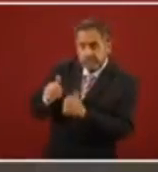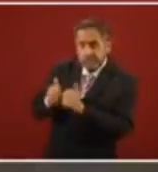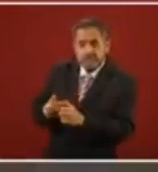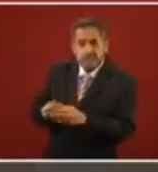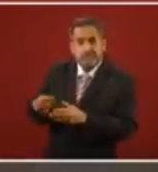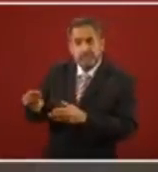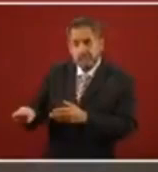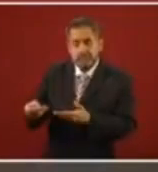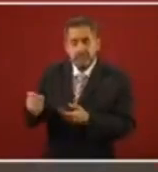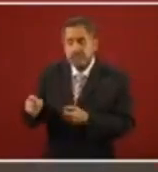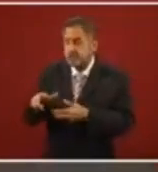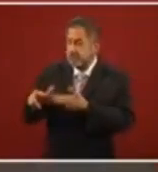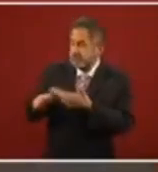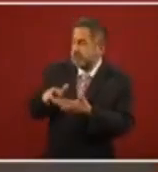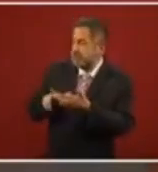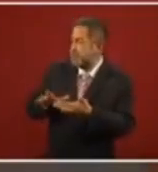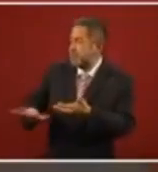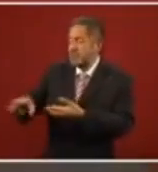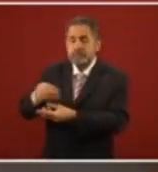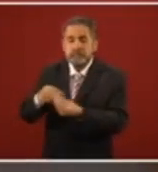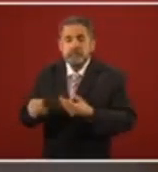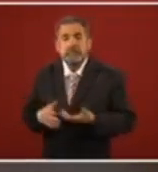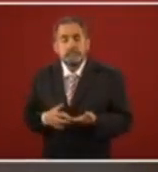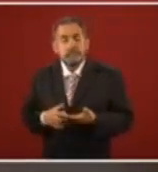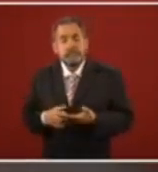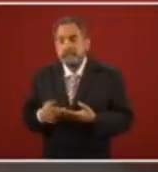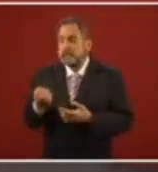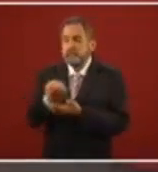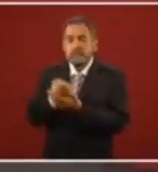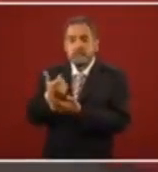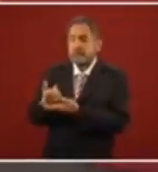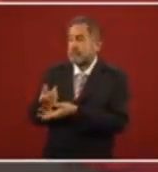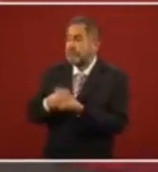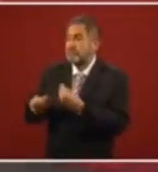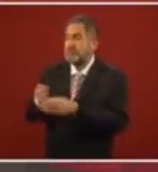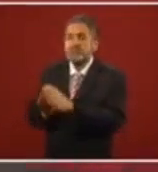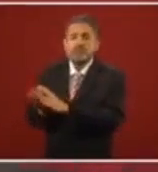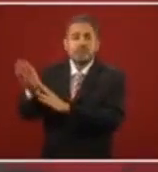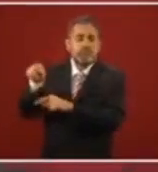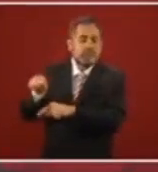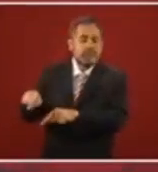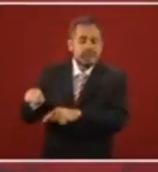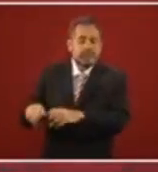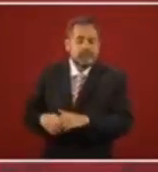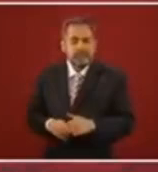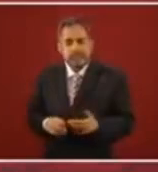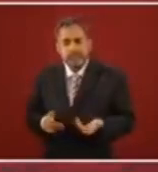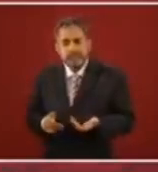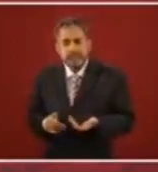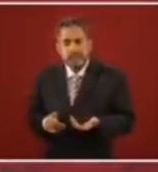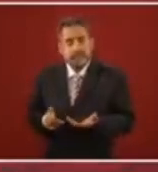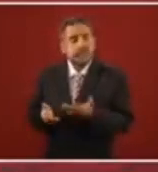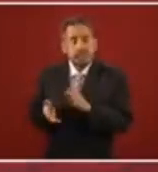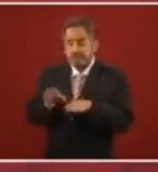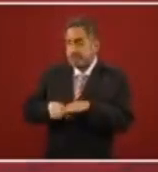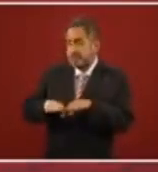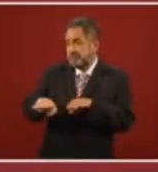municipios en las regiones se reactiva la economía regional y se hace la obra